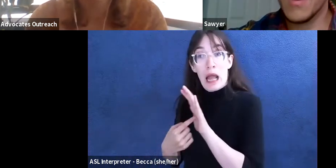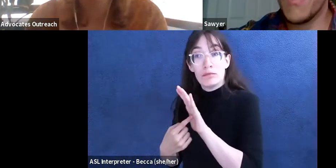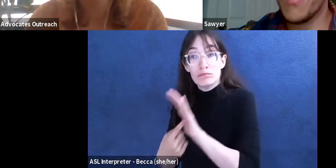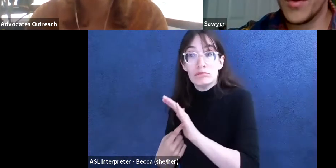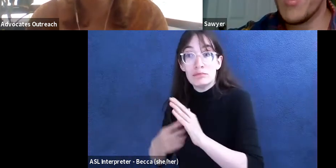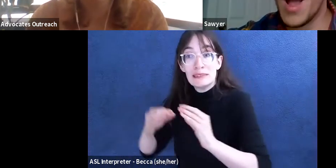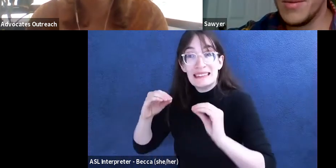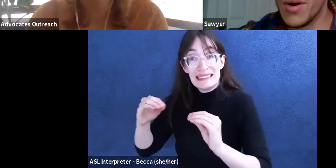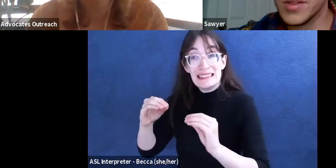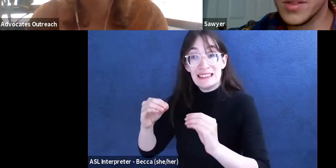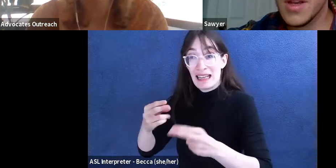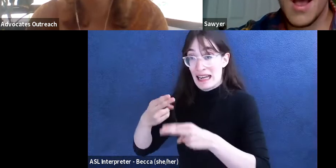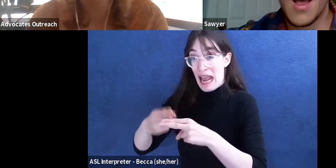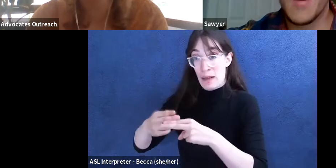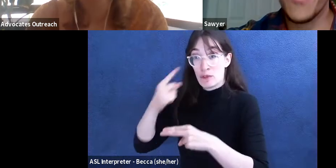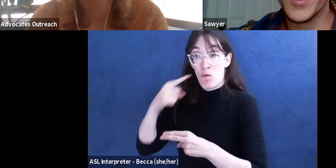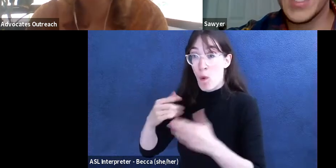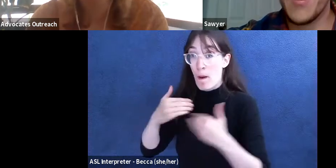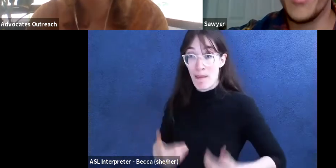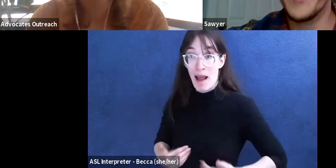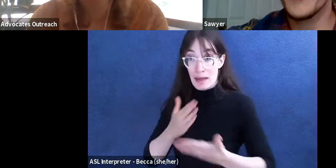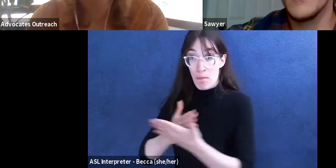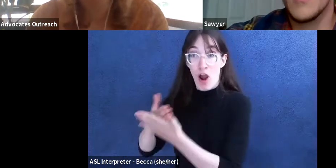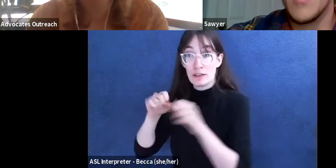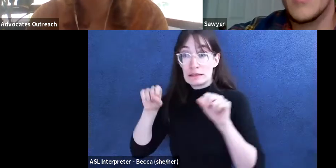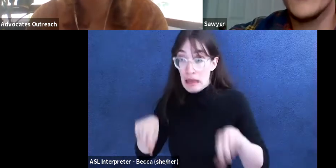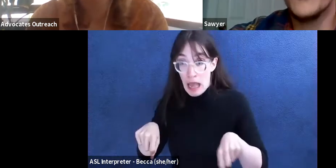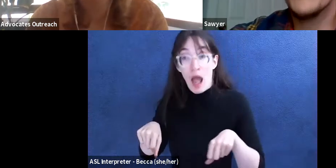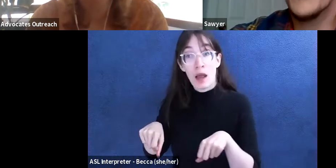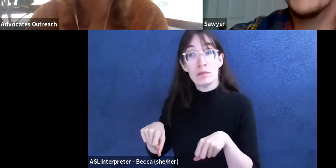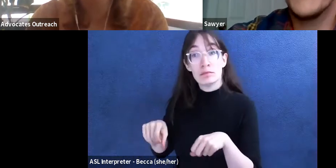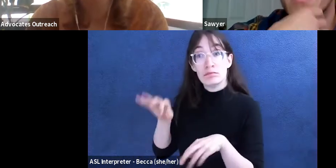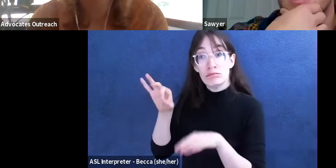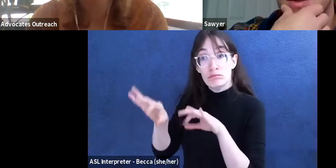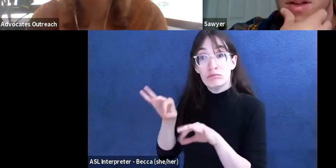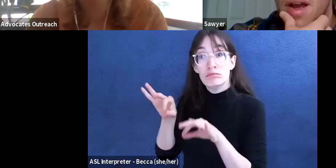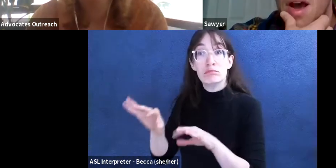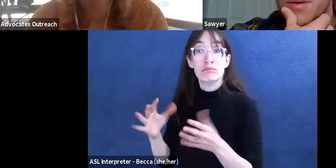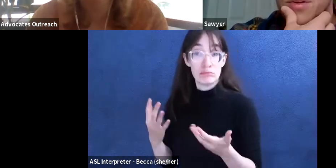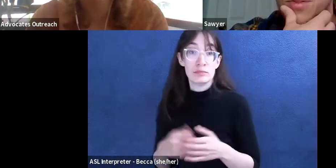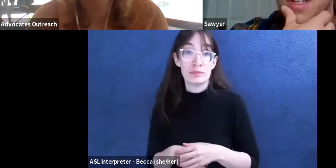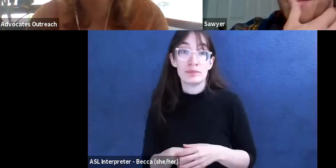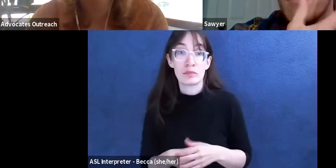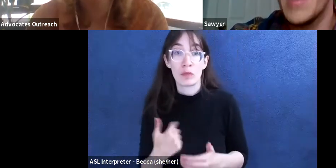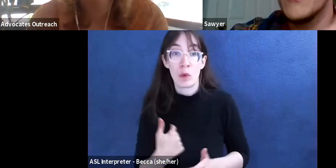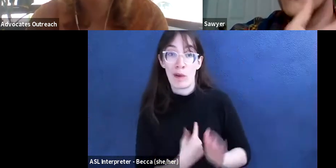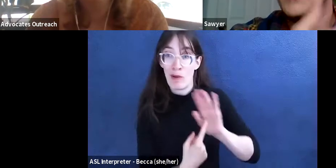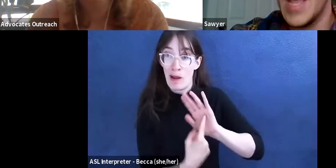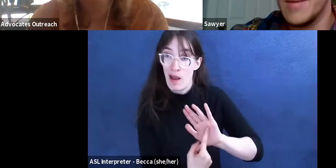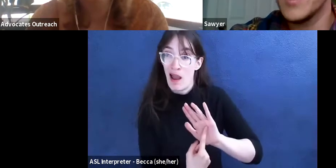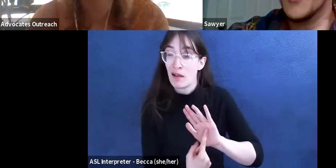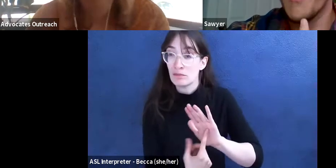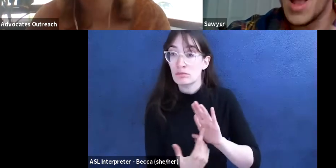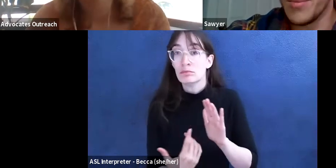So the first concept or talking tip is just to talk early and talk